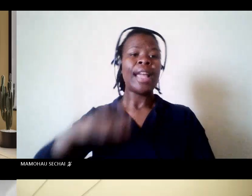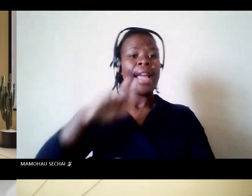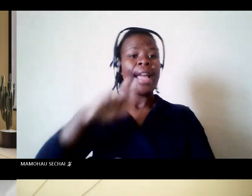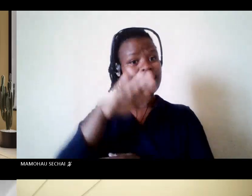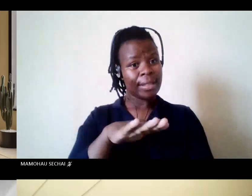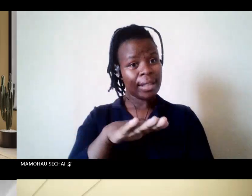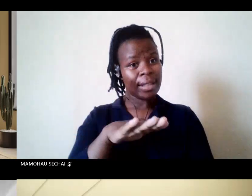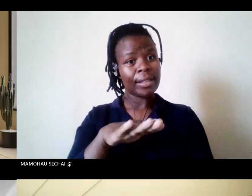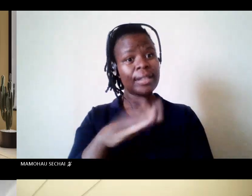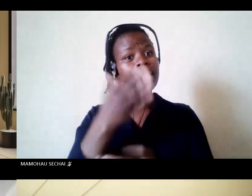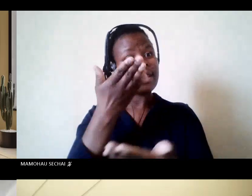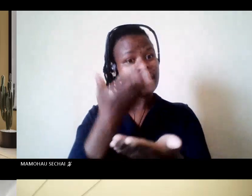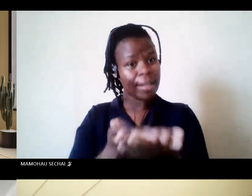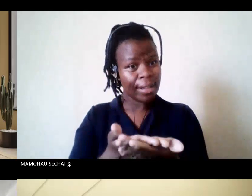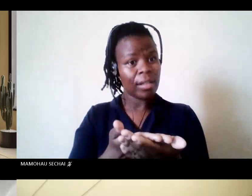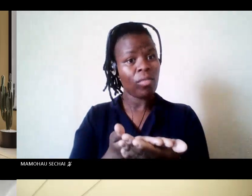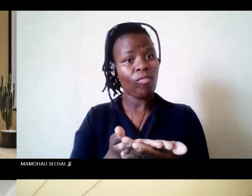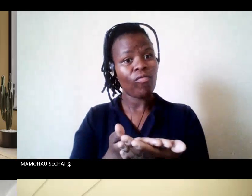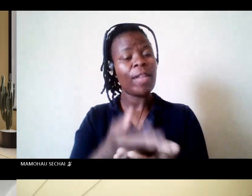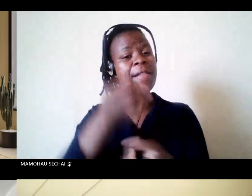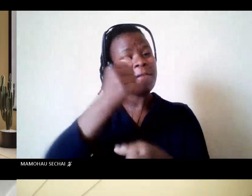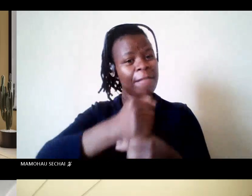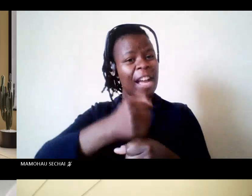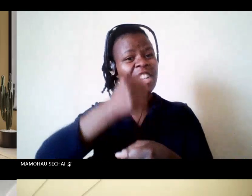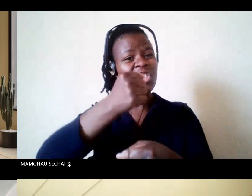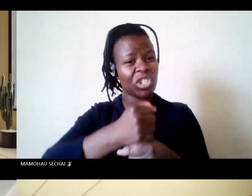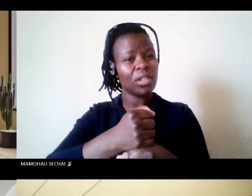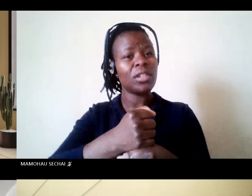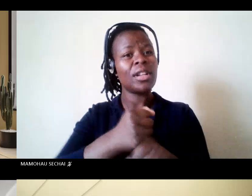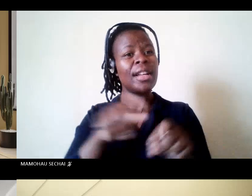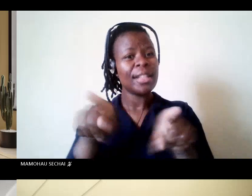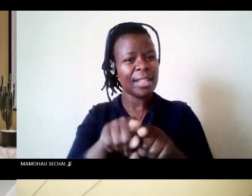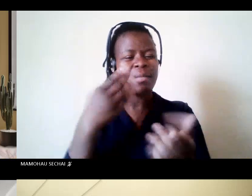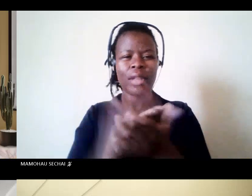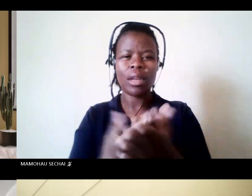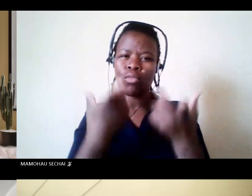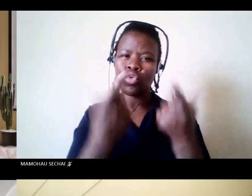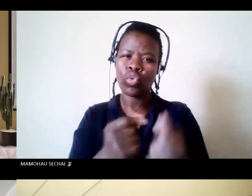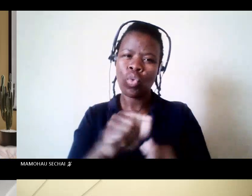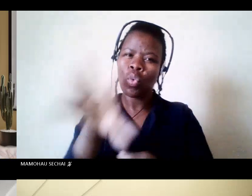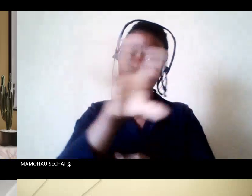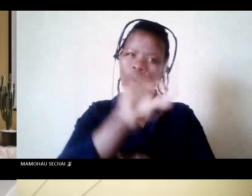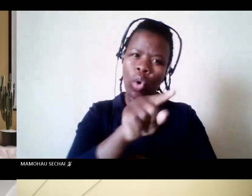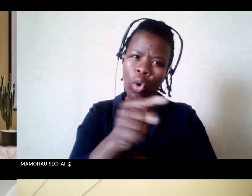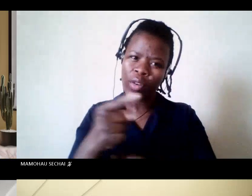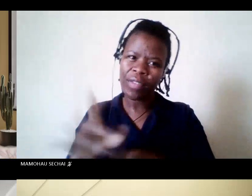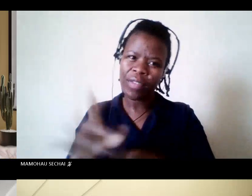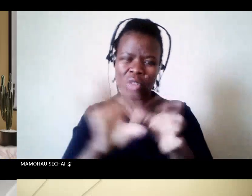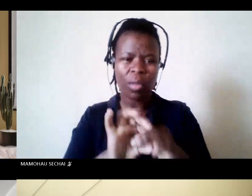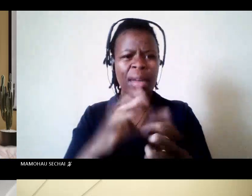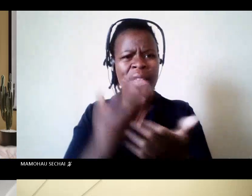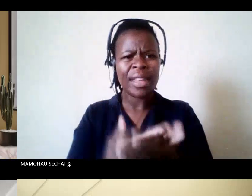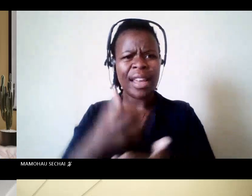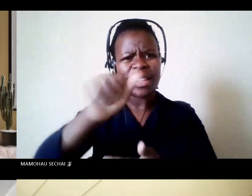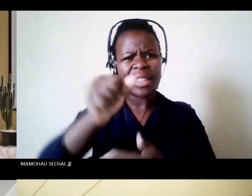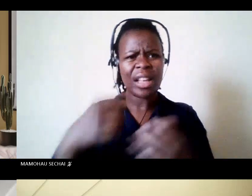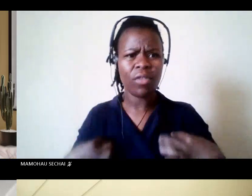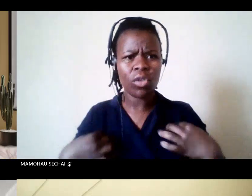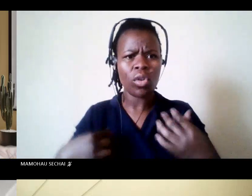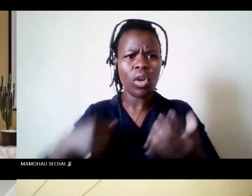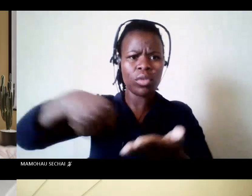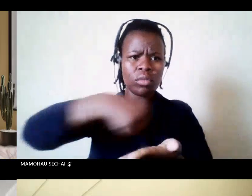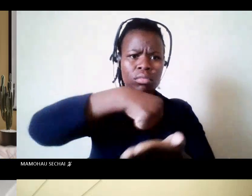to function. He can do everything at home, can iron his clothes, he can be sent to the shop